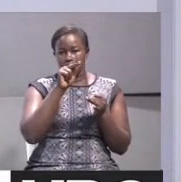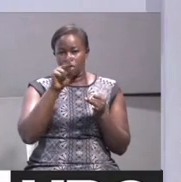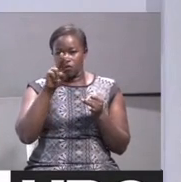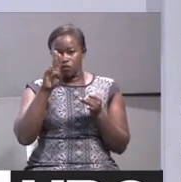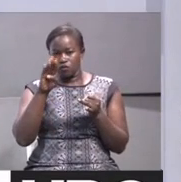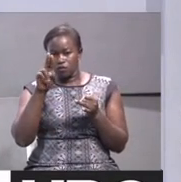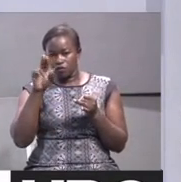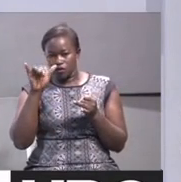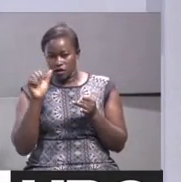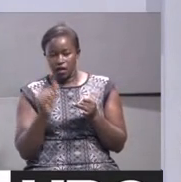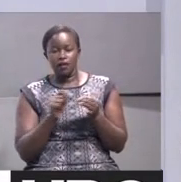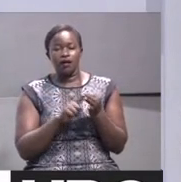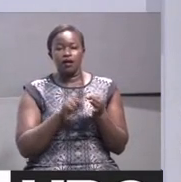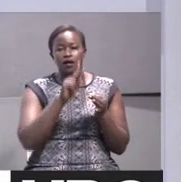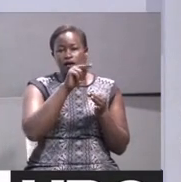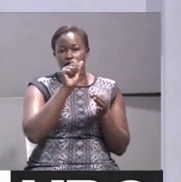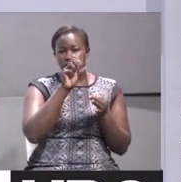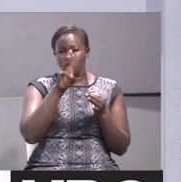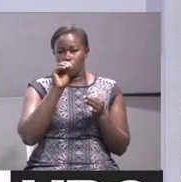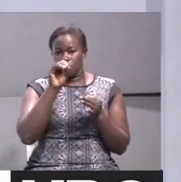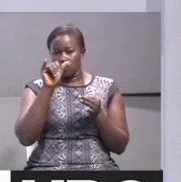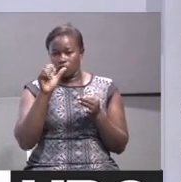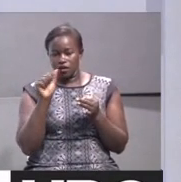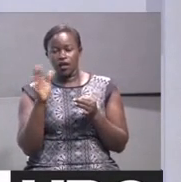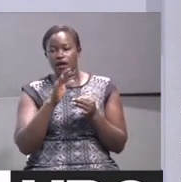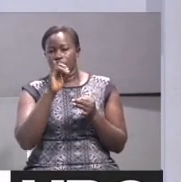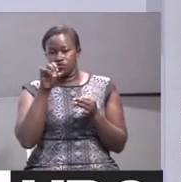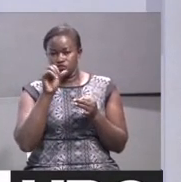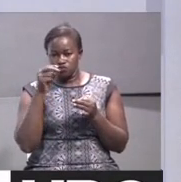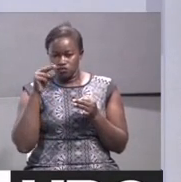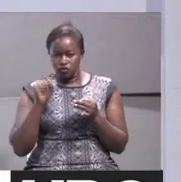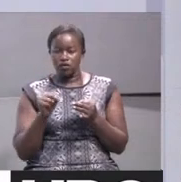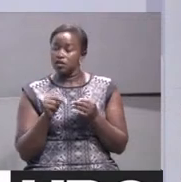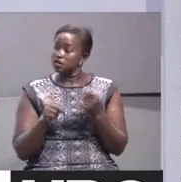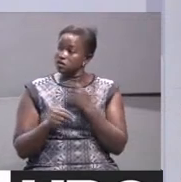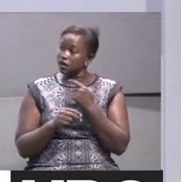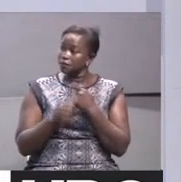John. When you look at this ID, this is the serial number of